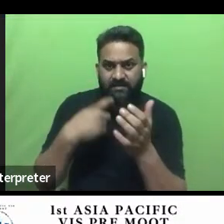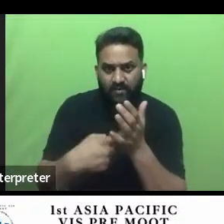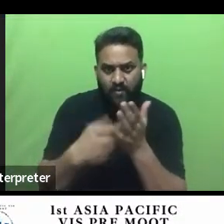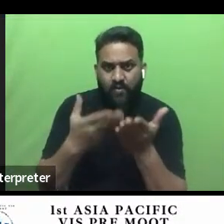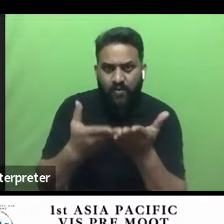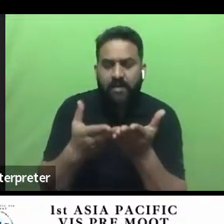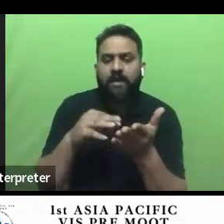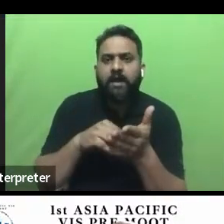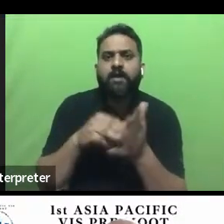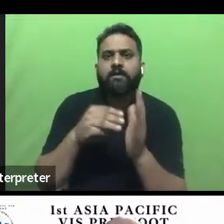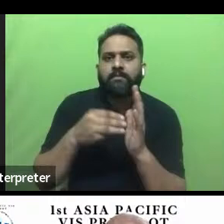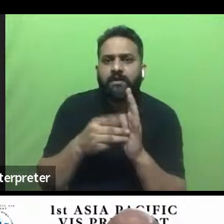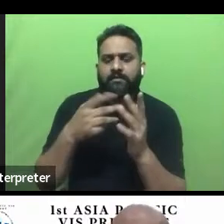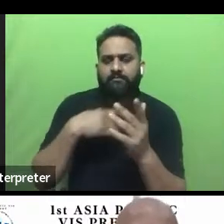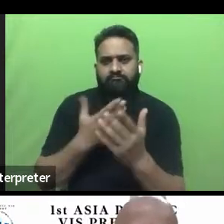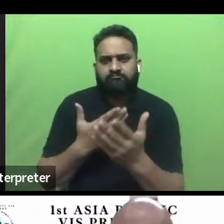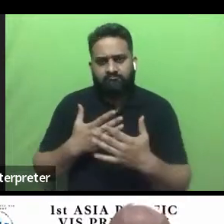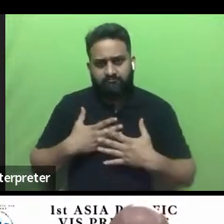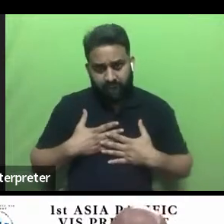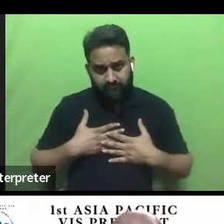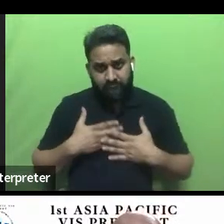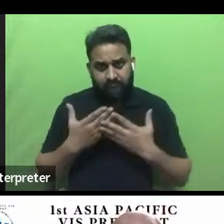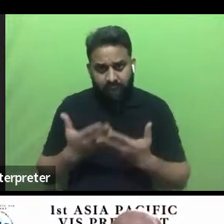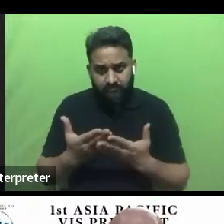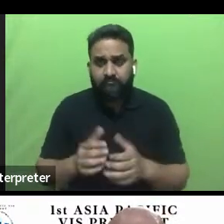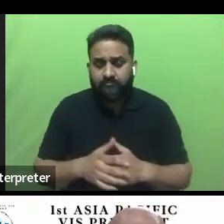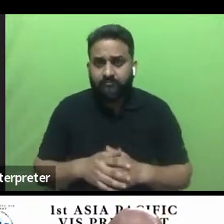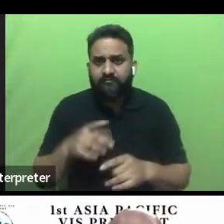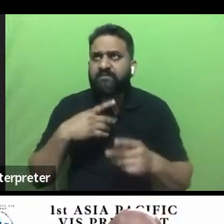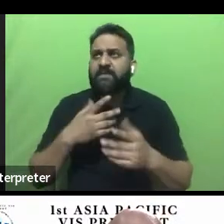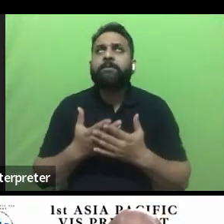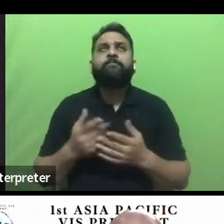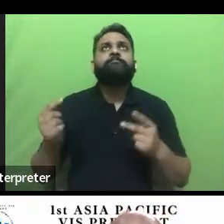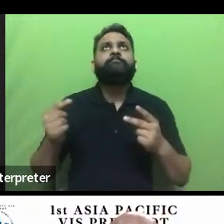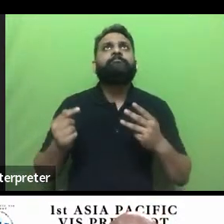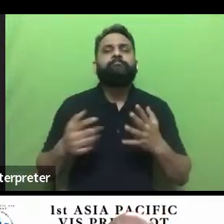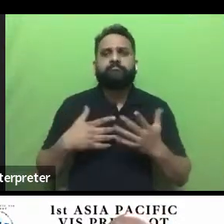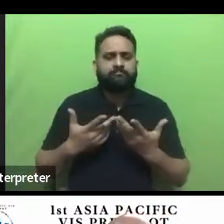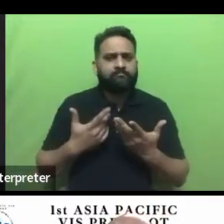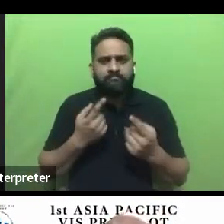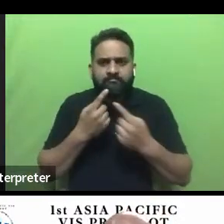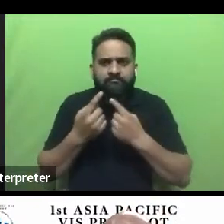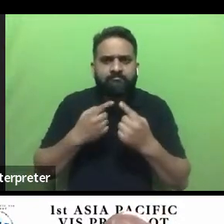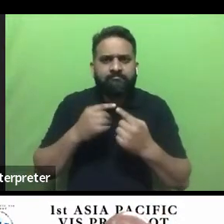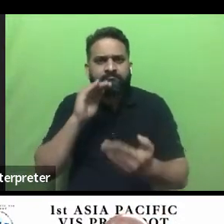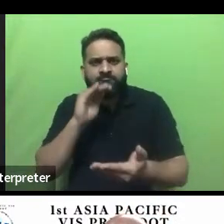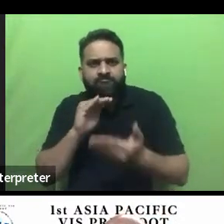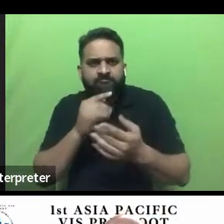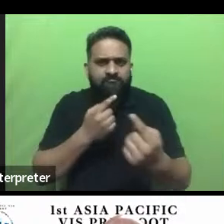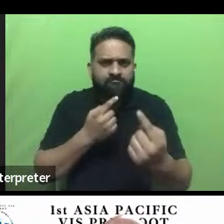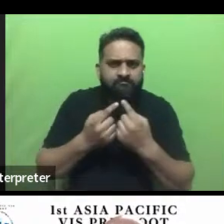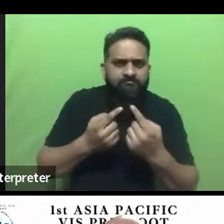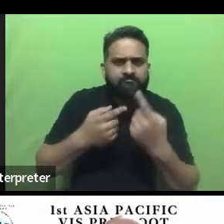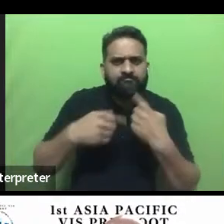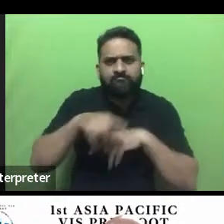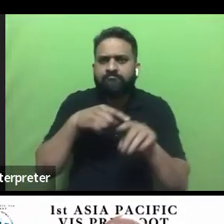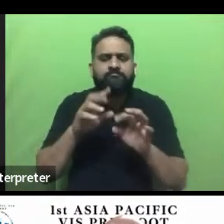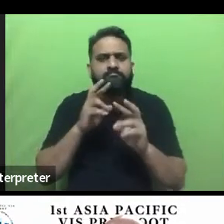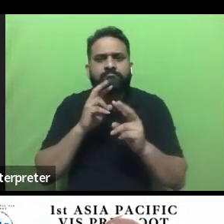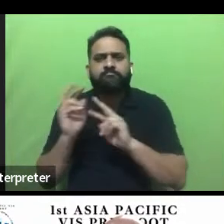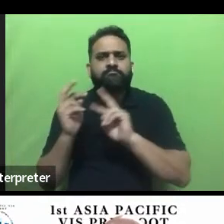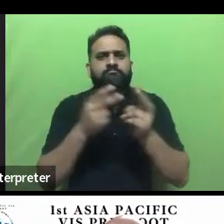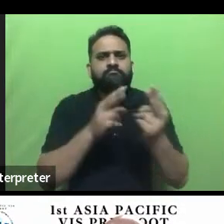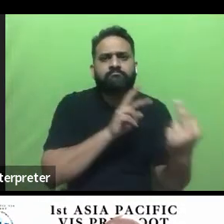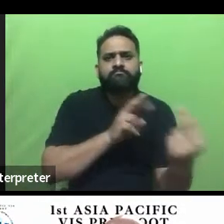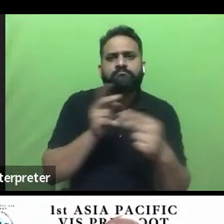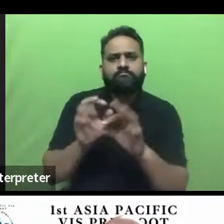is our position that at no point during the negotiation process between the claimant and respondent was there